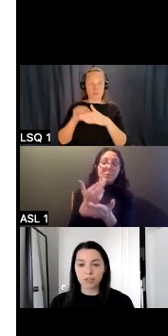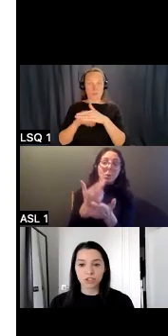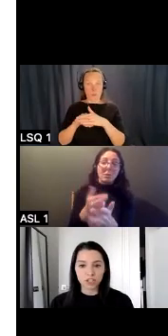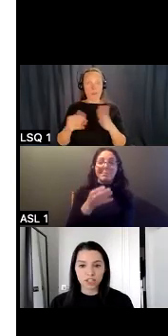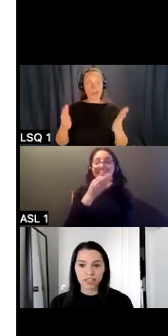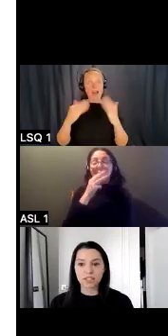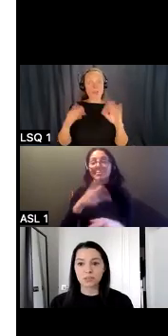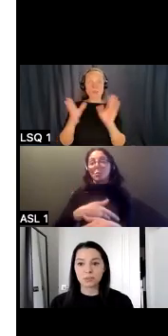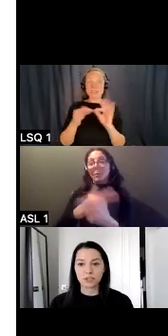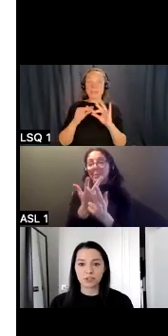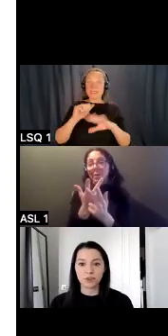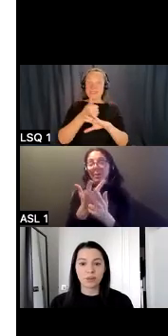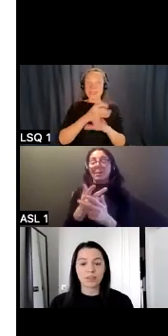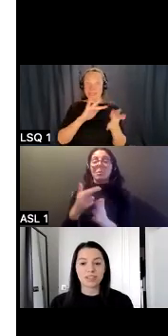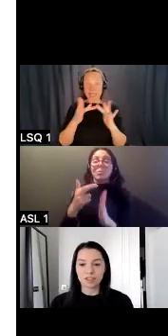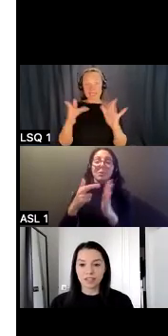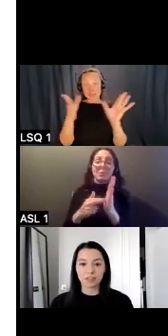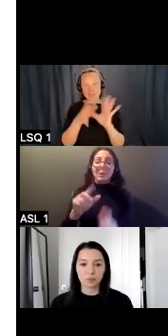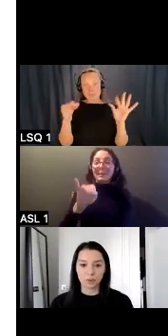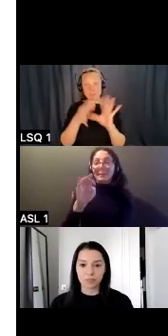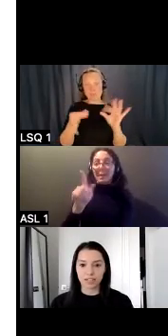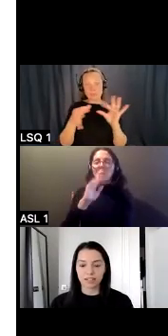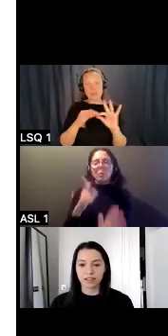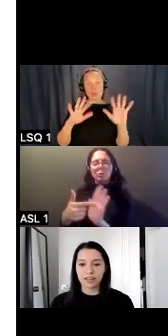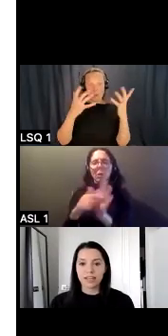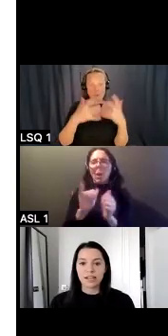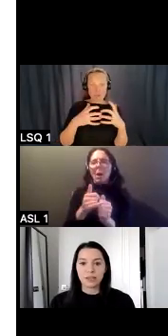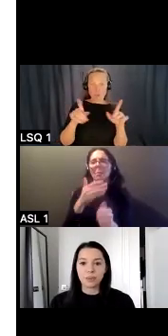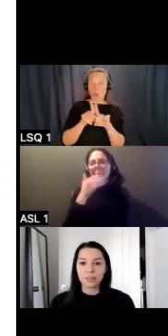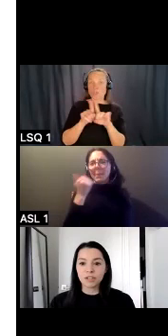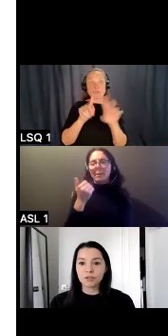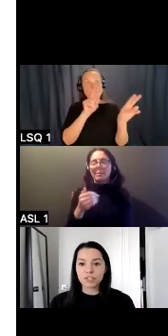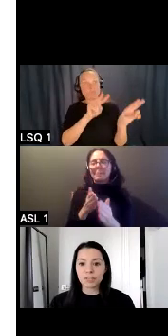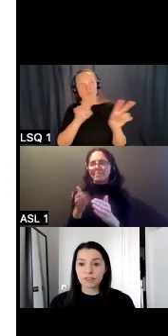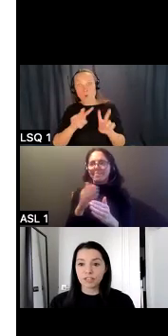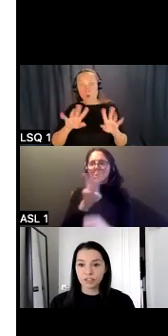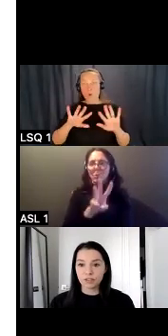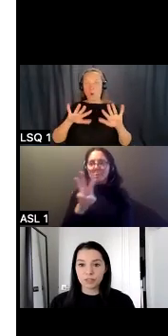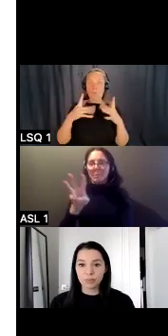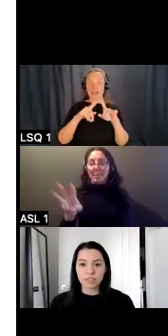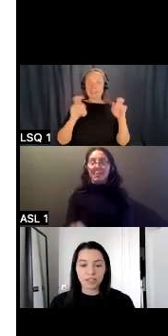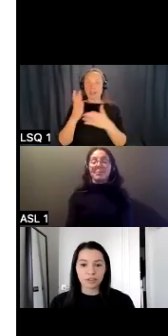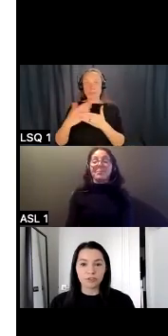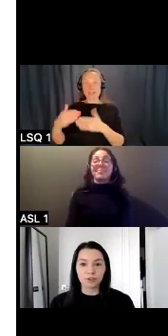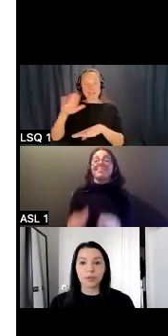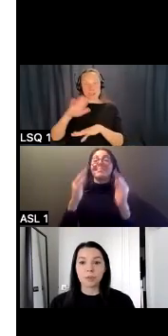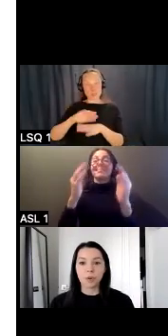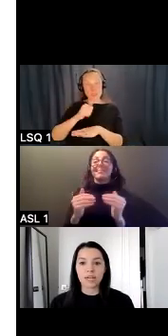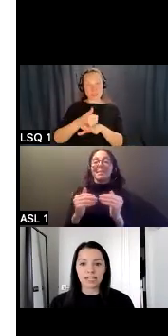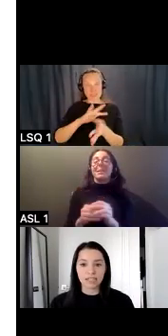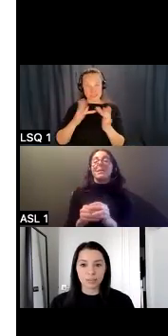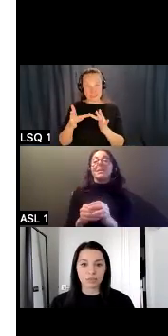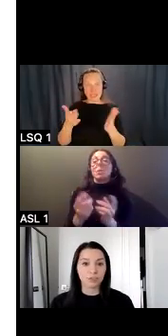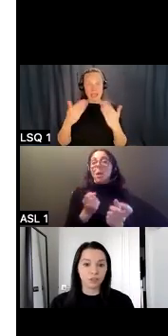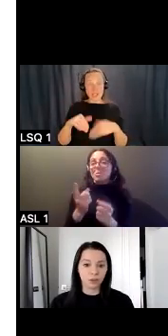webinar registration links, we will show you how to best navigate through the website. We will then go over some FAQs that we put together, followed by important